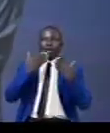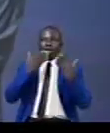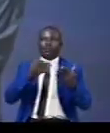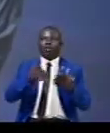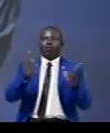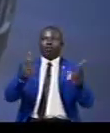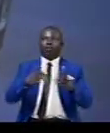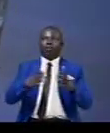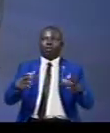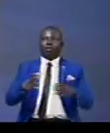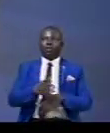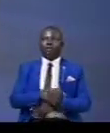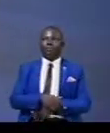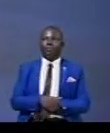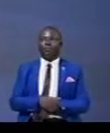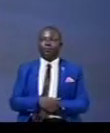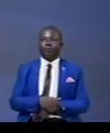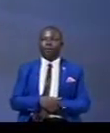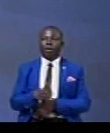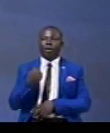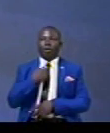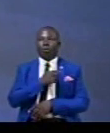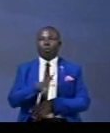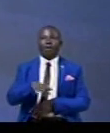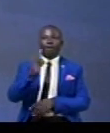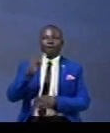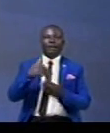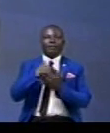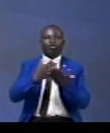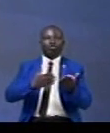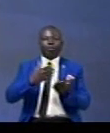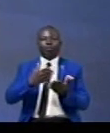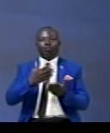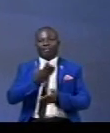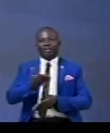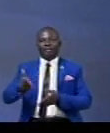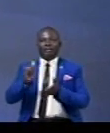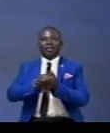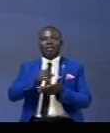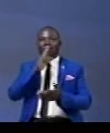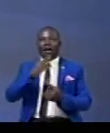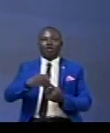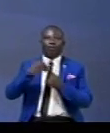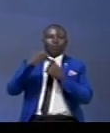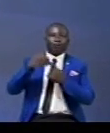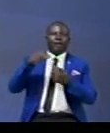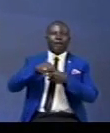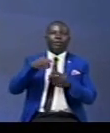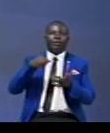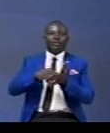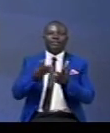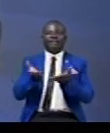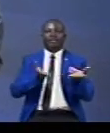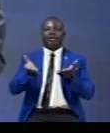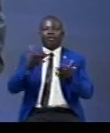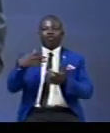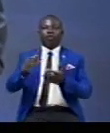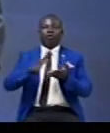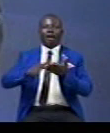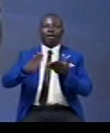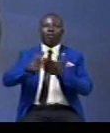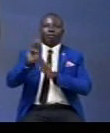very much. We find certain things that are unique in this service of atonement. Number